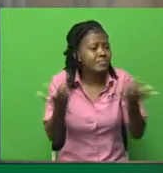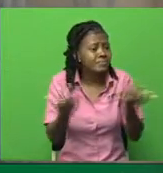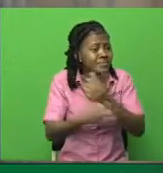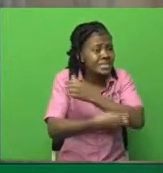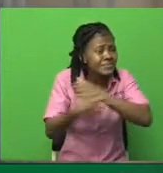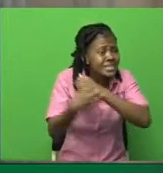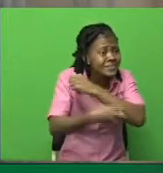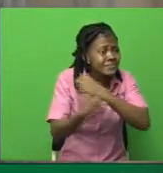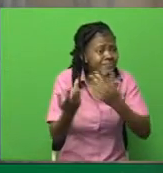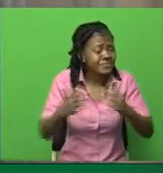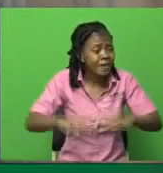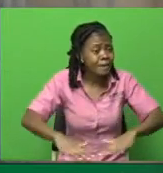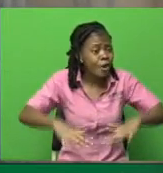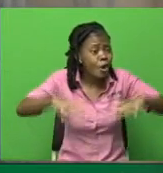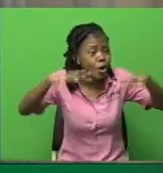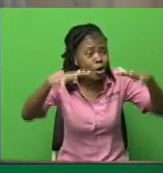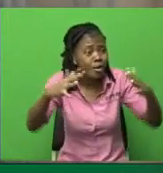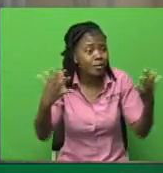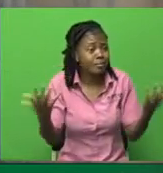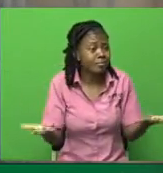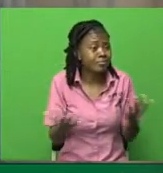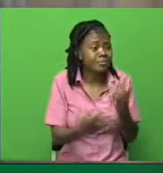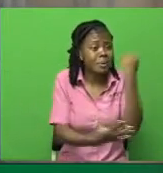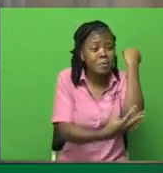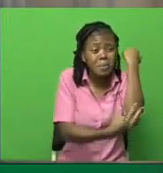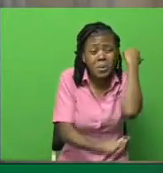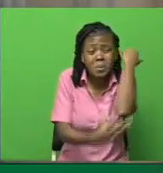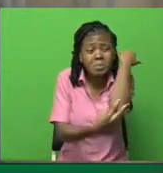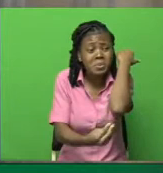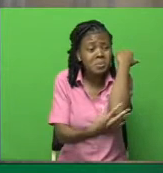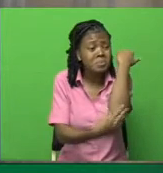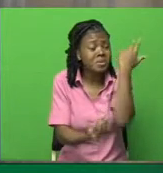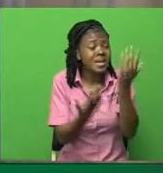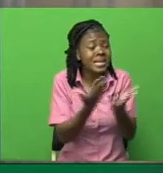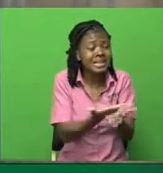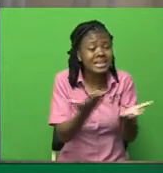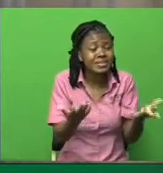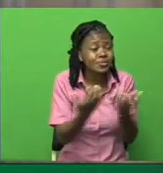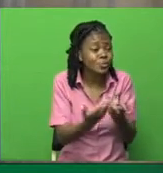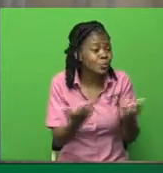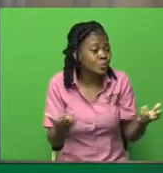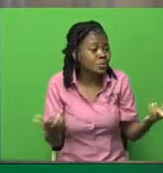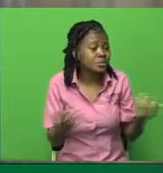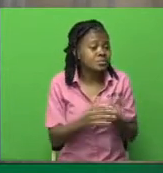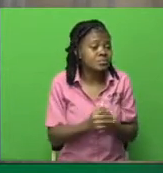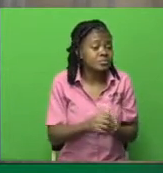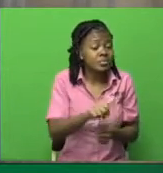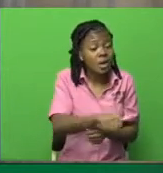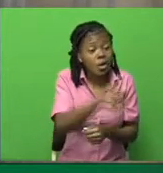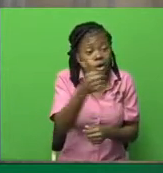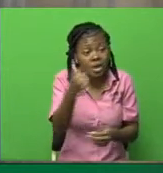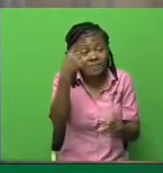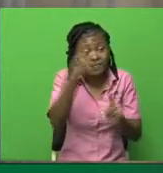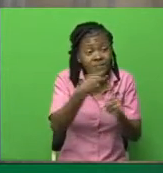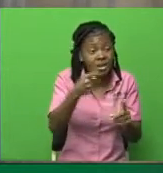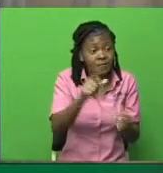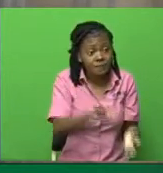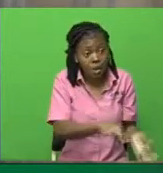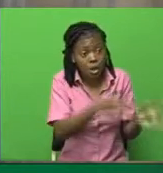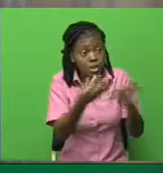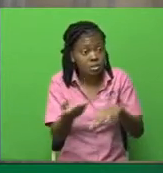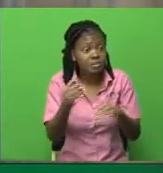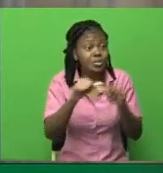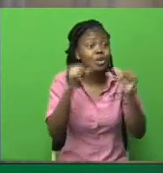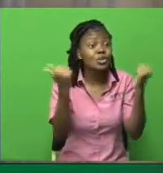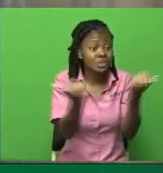infrastructure Mr MPS Khan of the Carly Bay fishing Association spoke of the neglect of the fishing facilities and